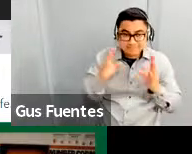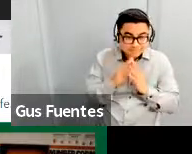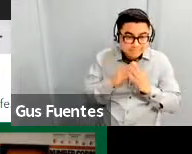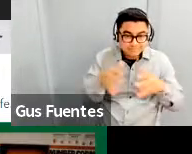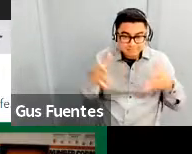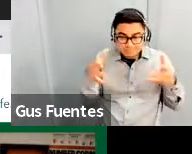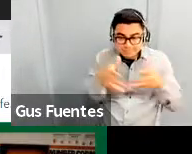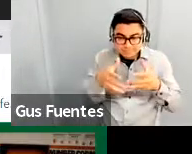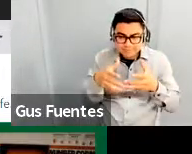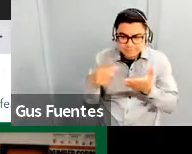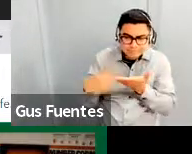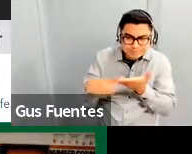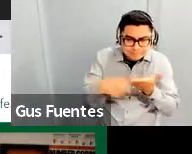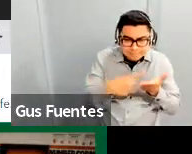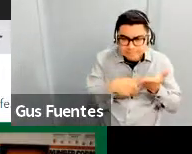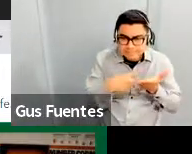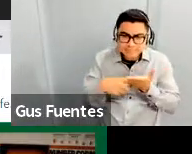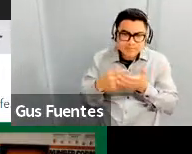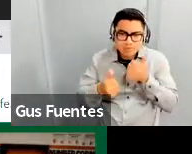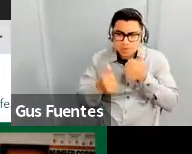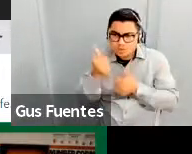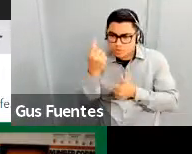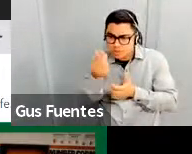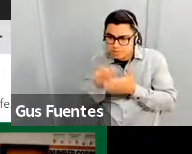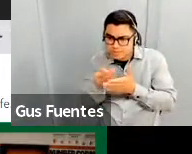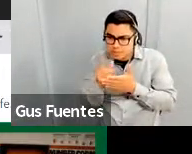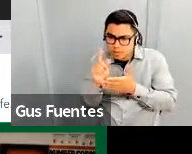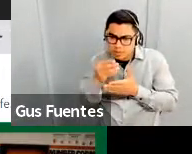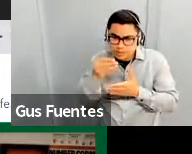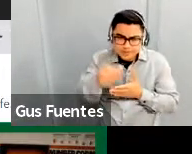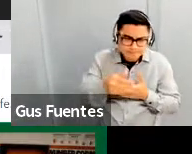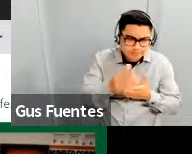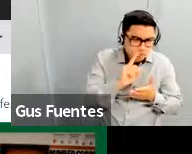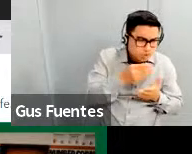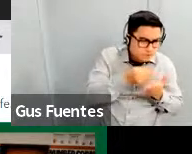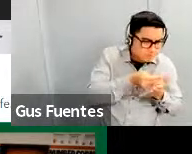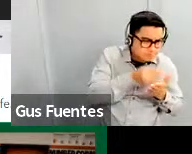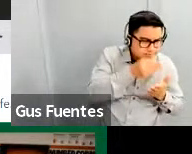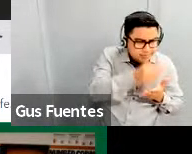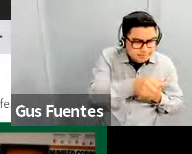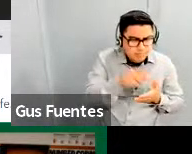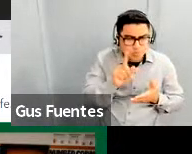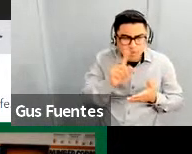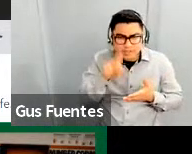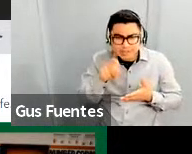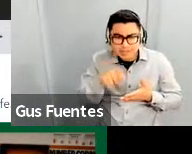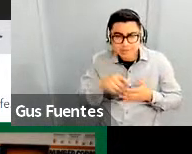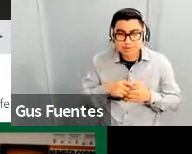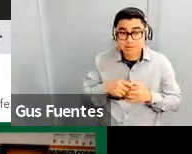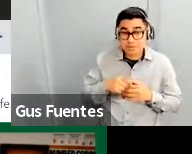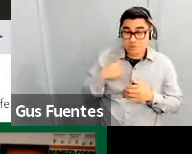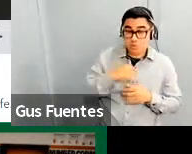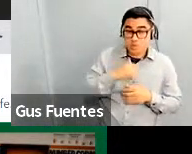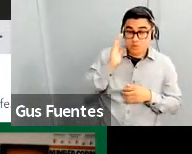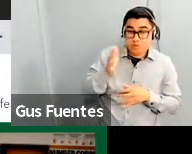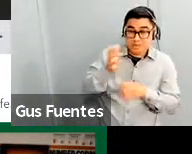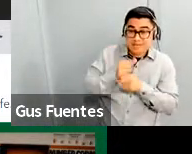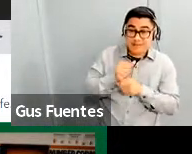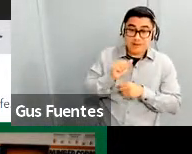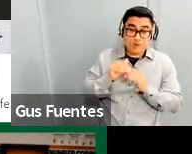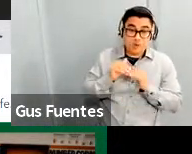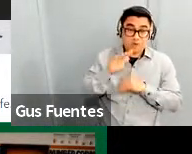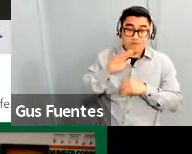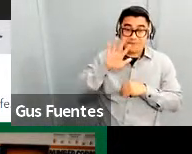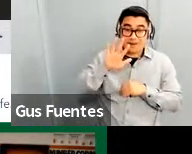well. And I'll share with you which one specifically. We are getting a little over, well, $5.7 million